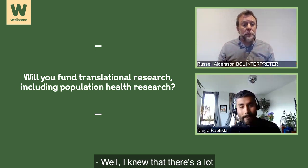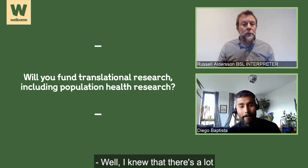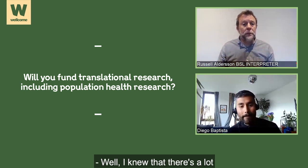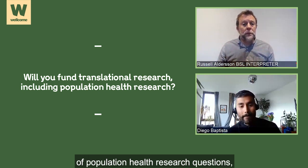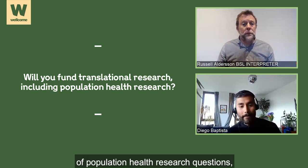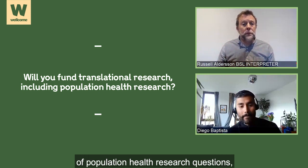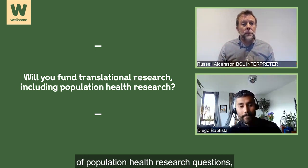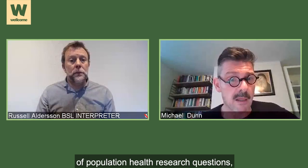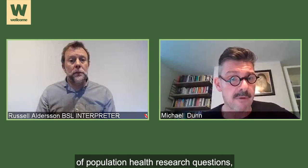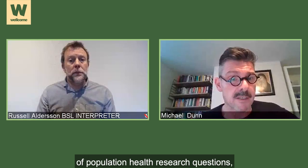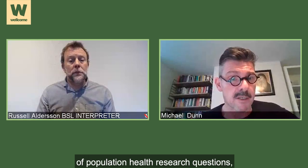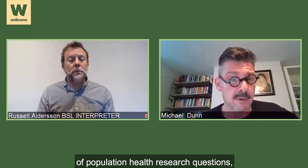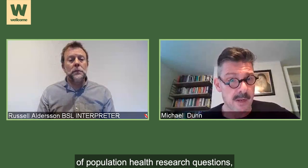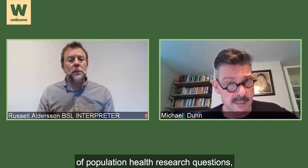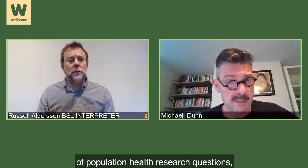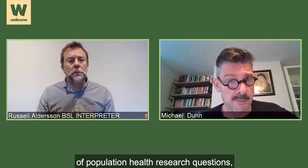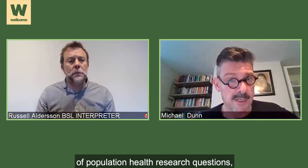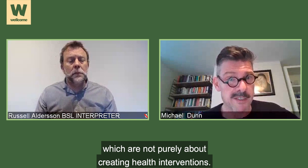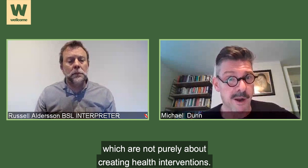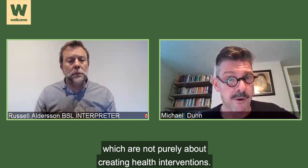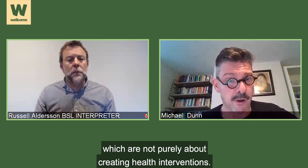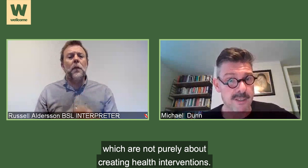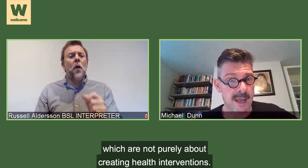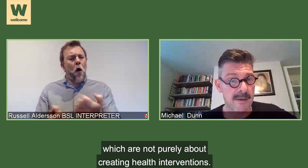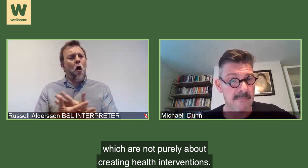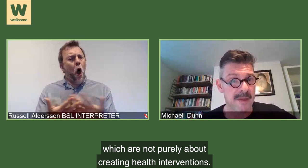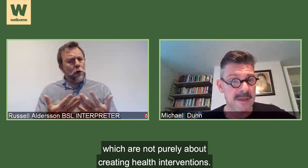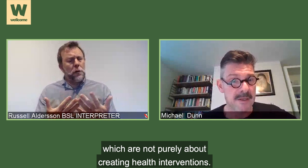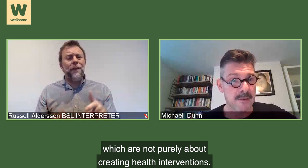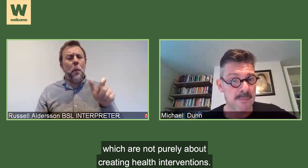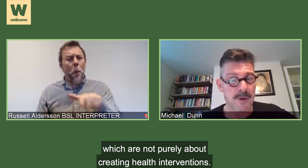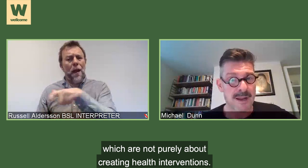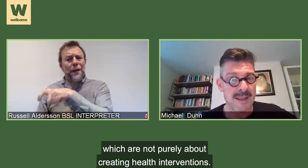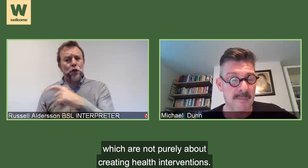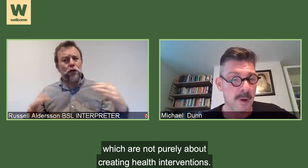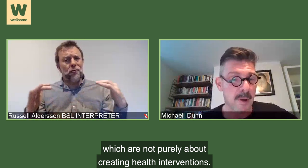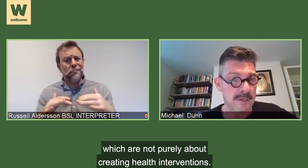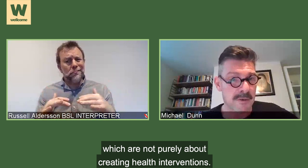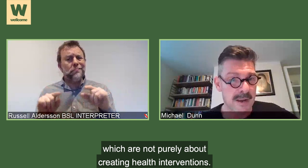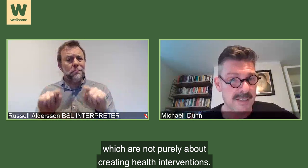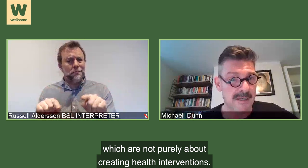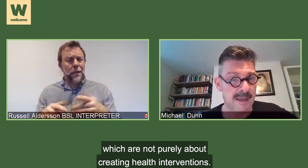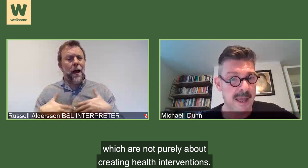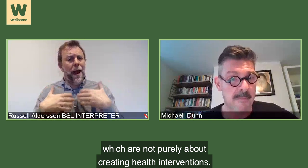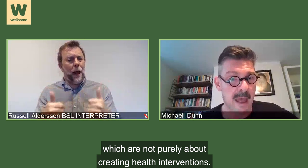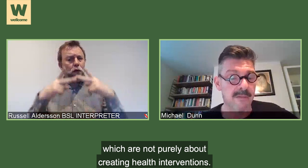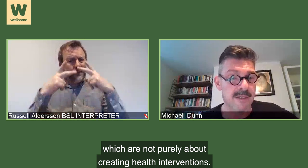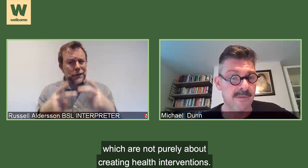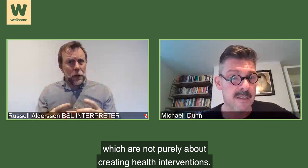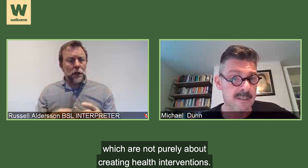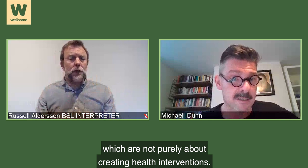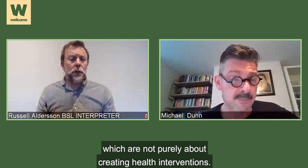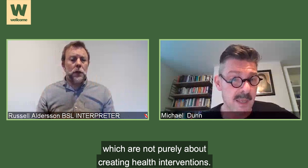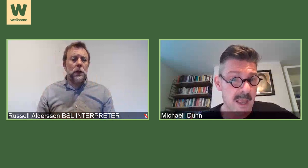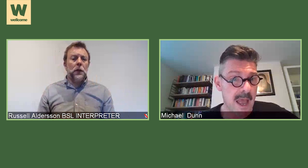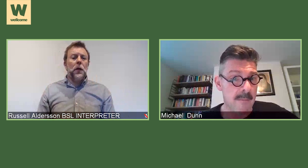you know, I know that there's a lot of population health research questions, which are not, you know, purely about creating health